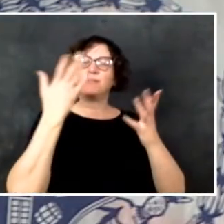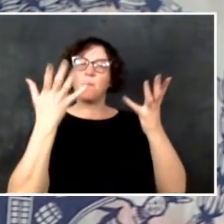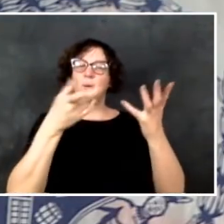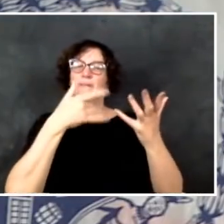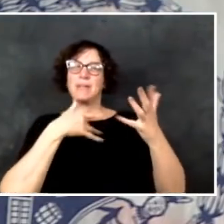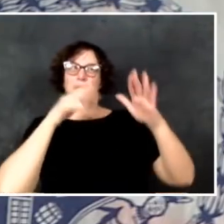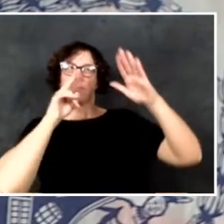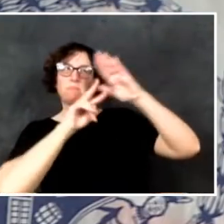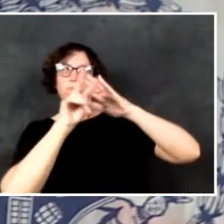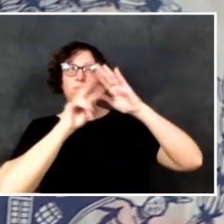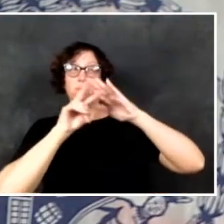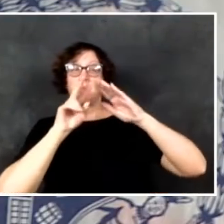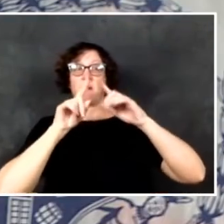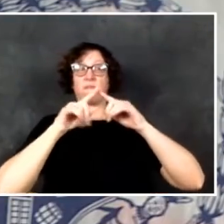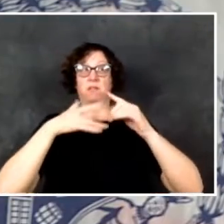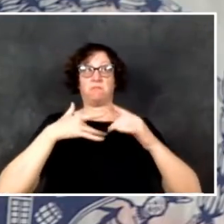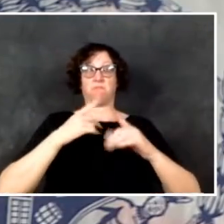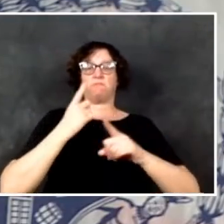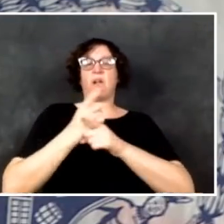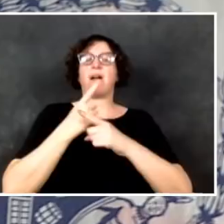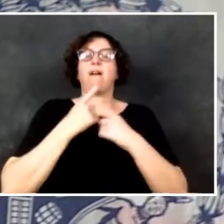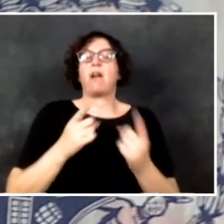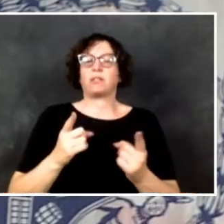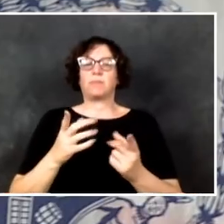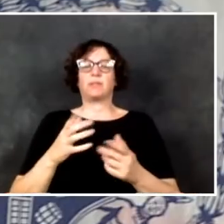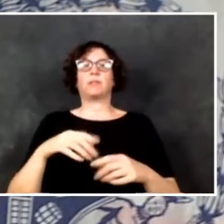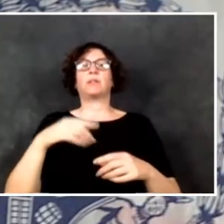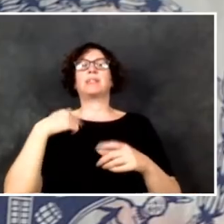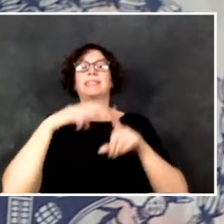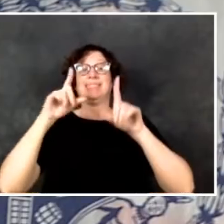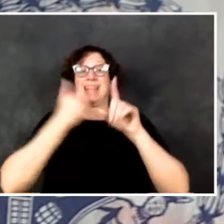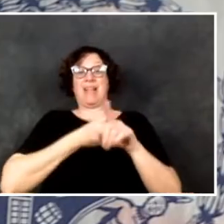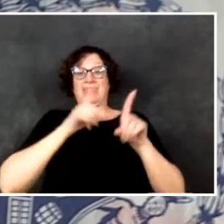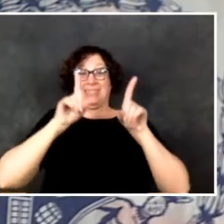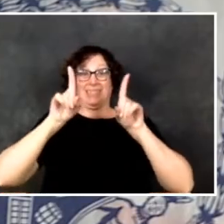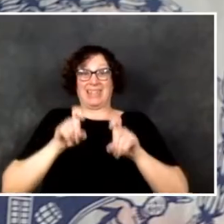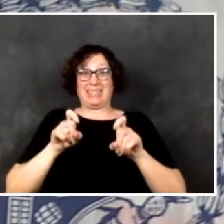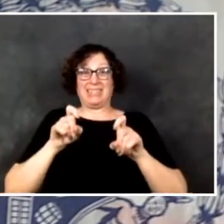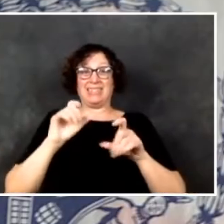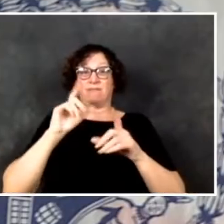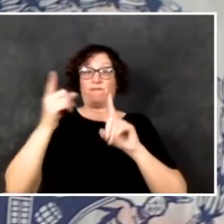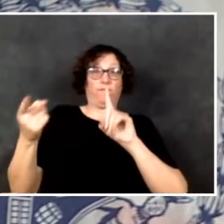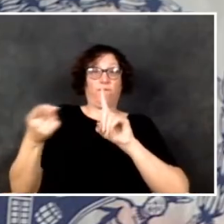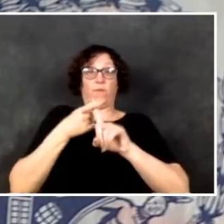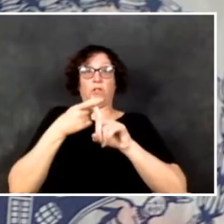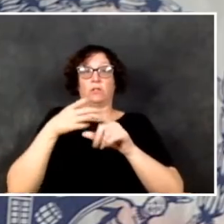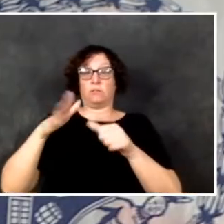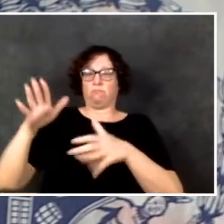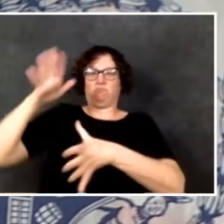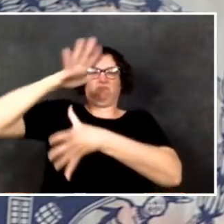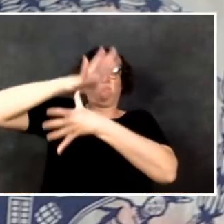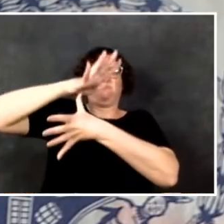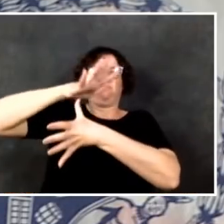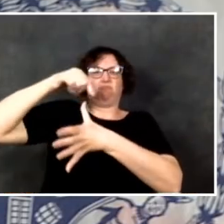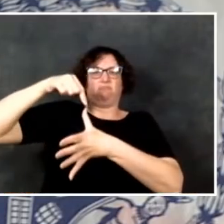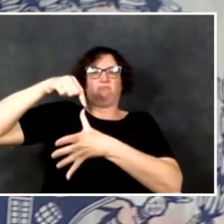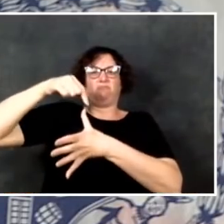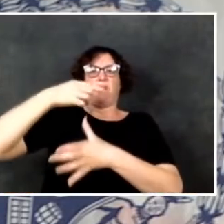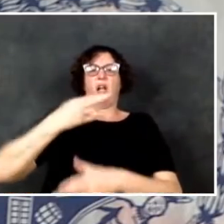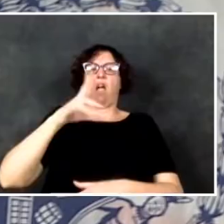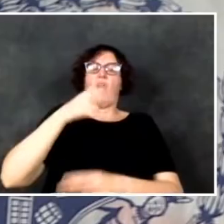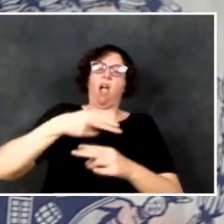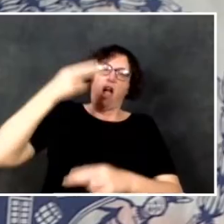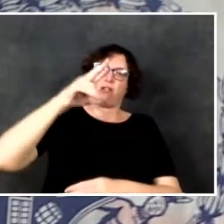need, focused on people who are most individually vulnerable, starting later this week,